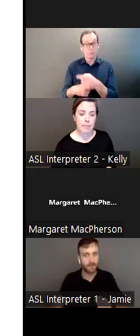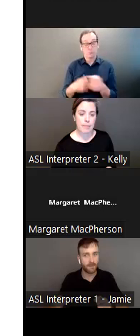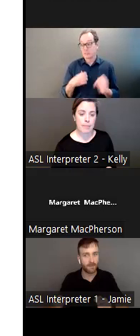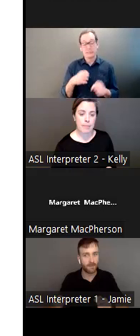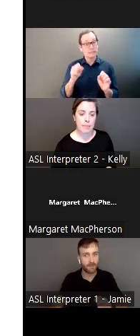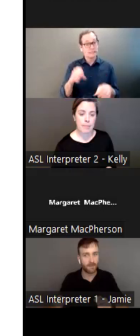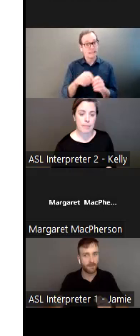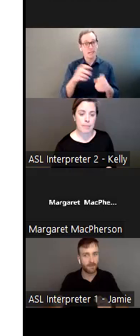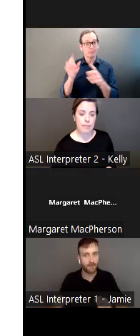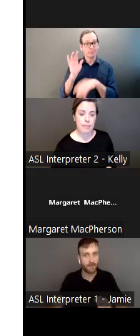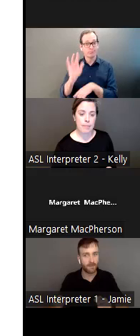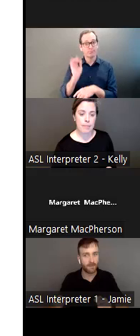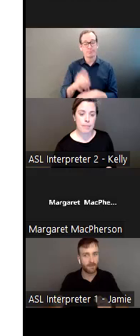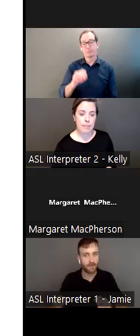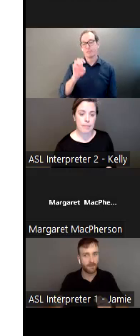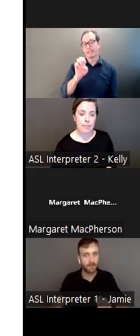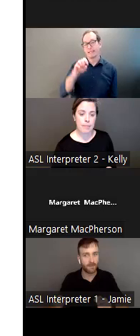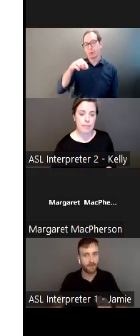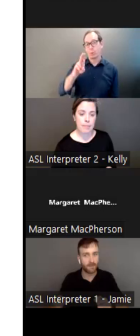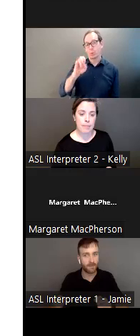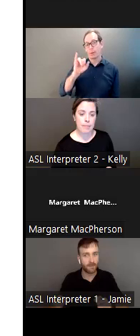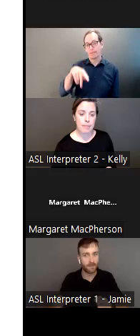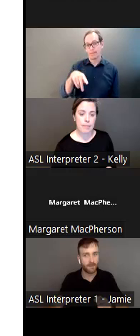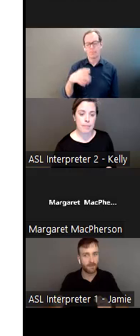explainer video and is also available in French.